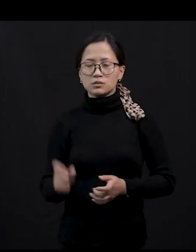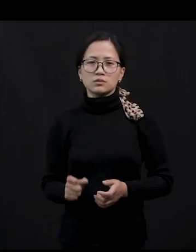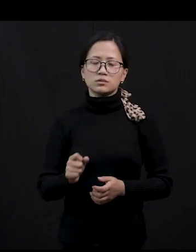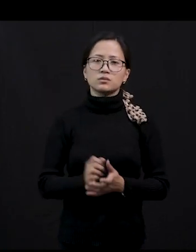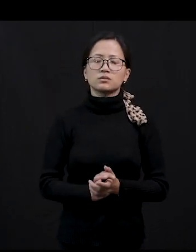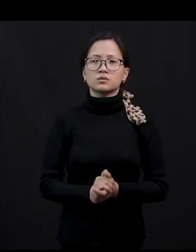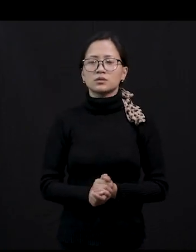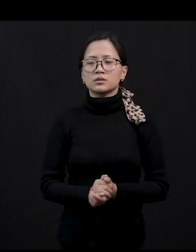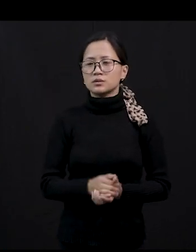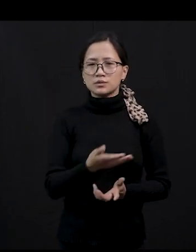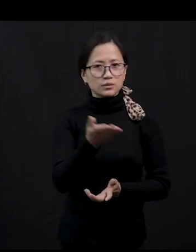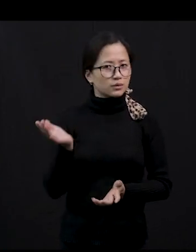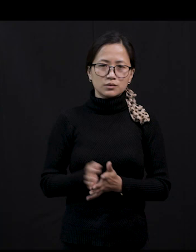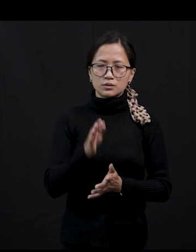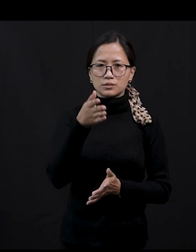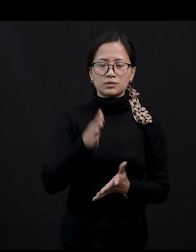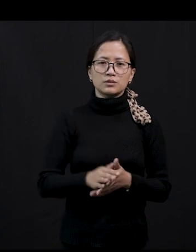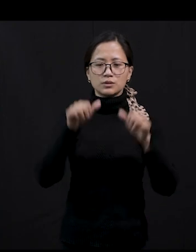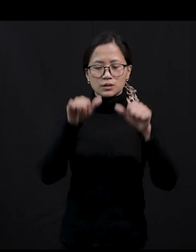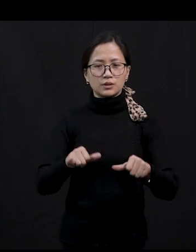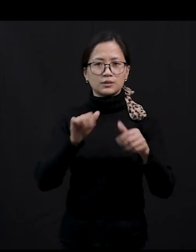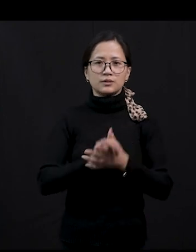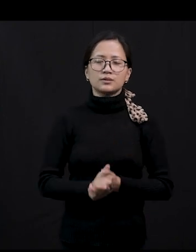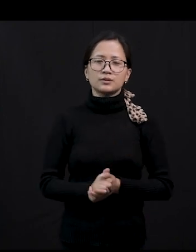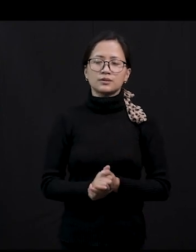not there will be nobody who would be able to